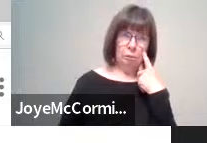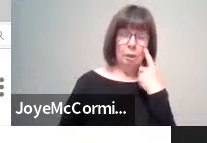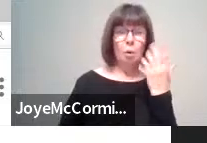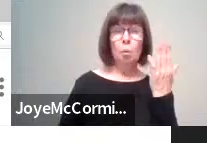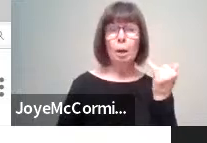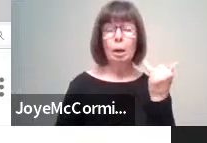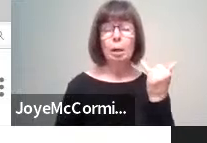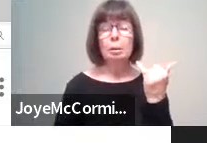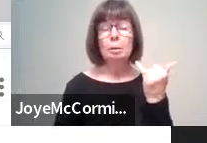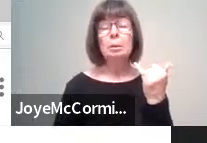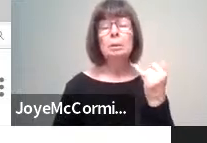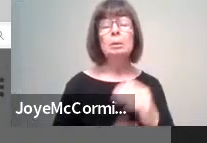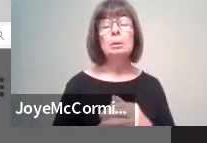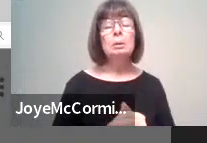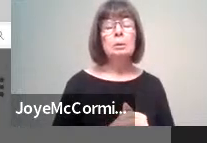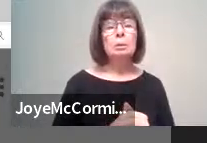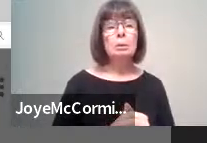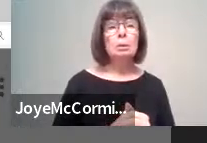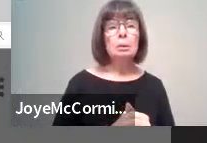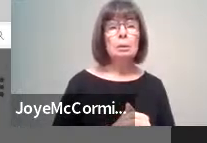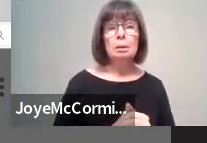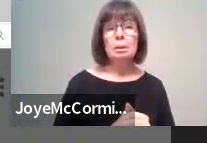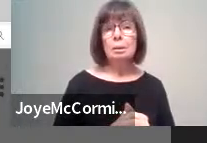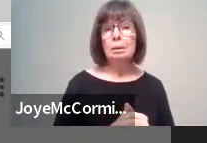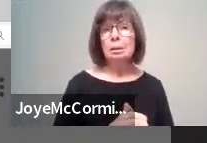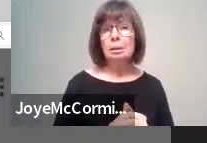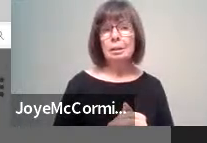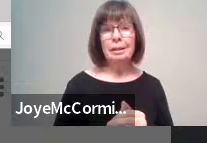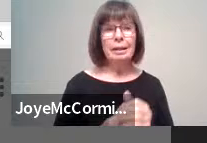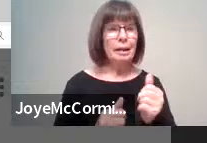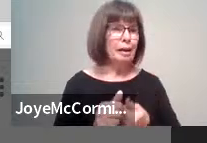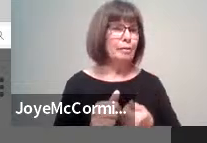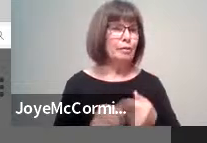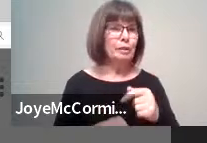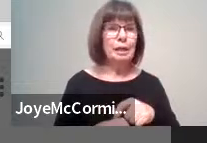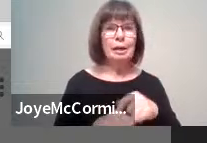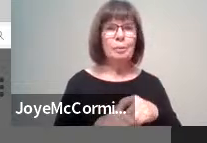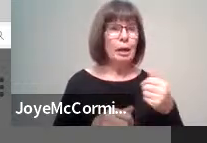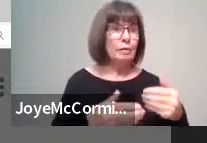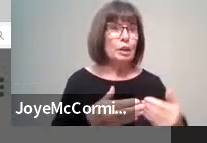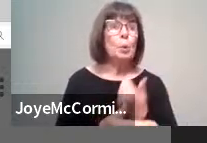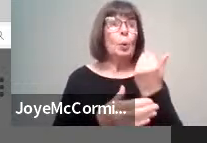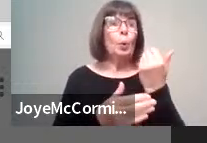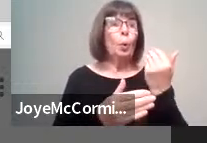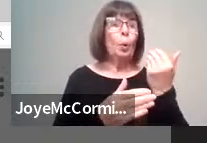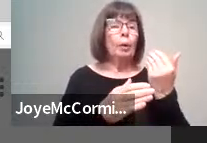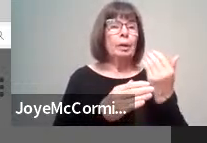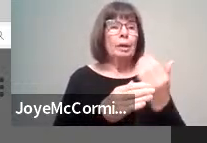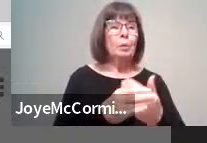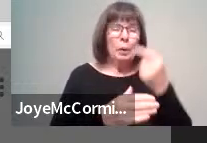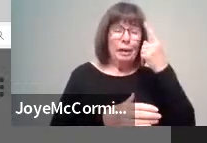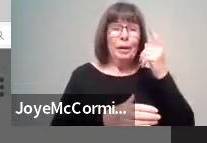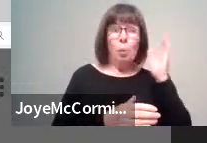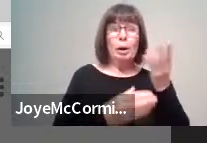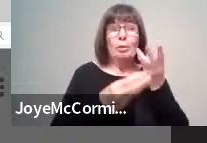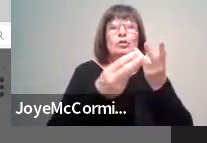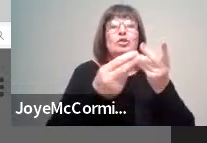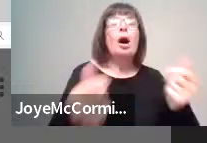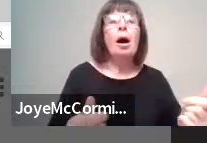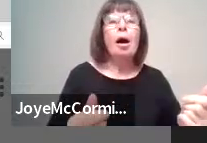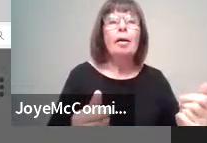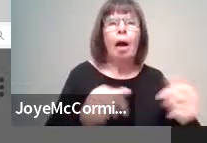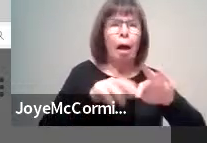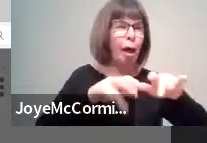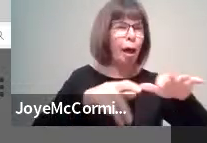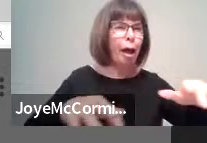because every time we get a new intervention, we act like this is the thing that's going to end the pandemic. And it